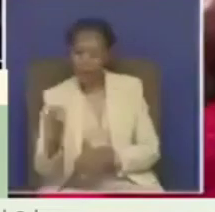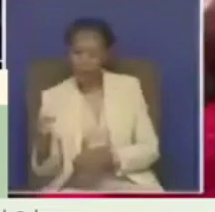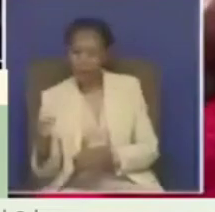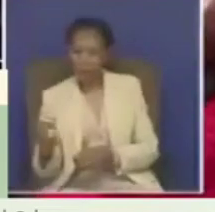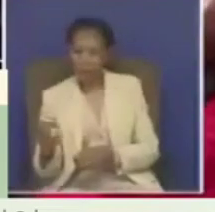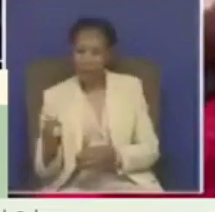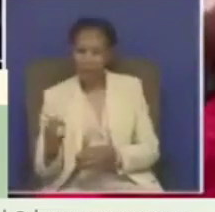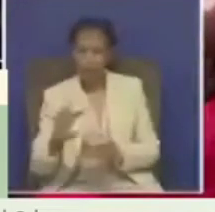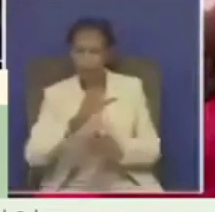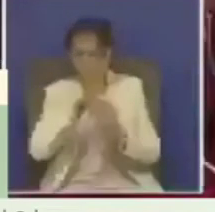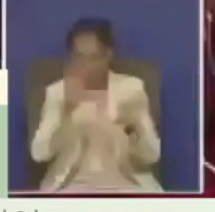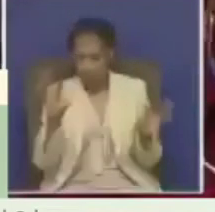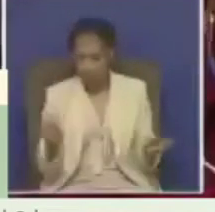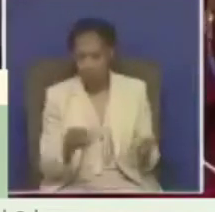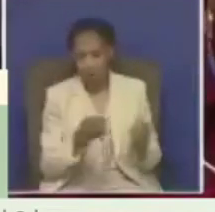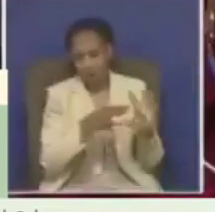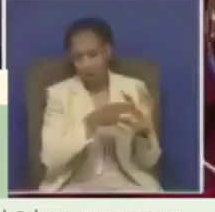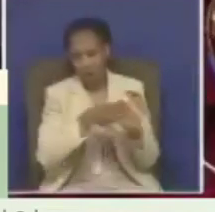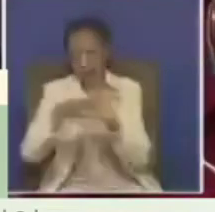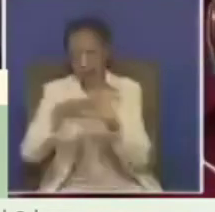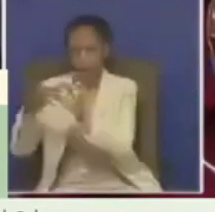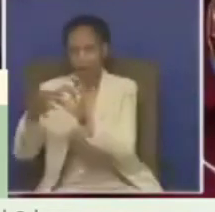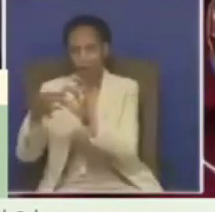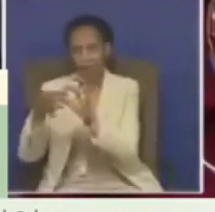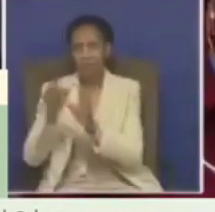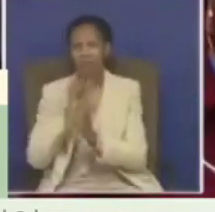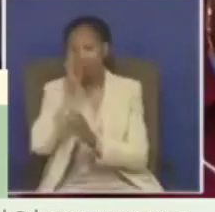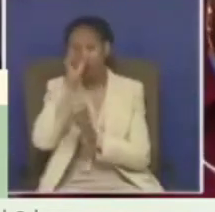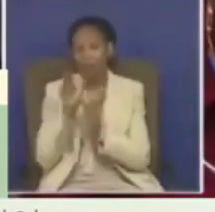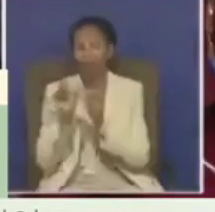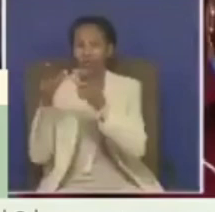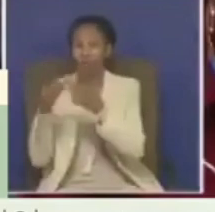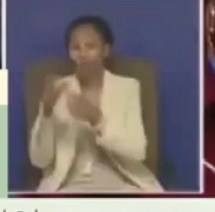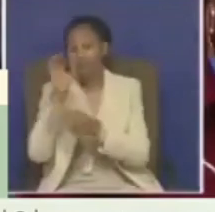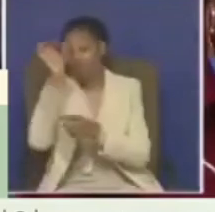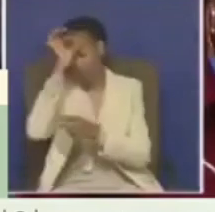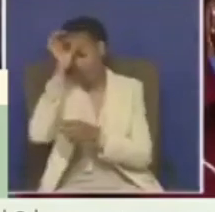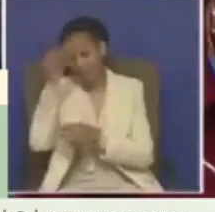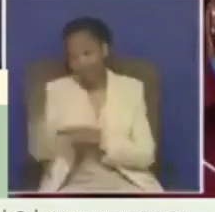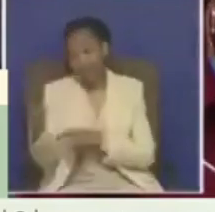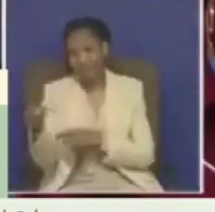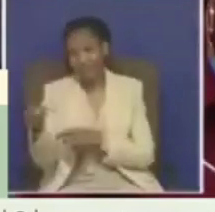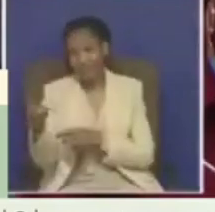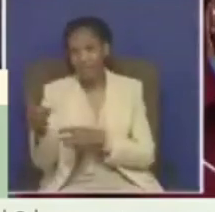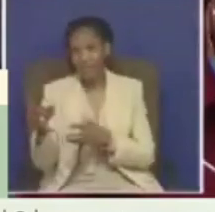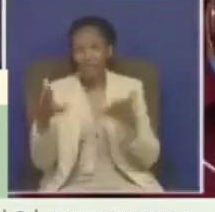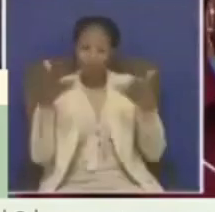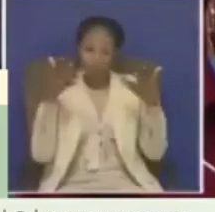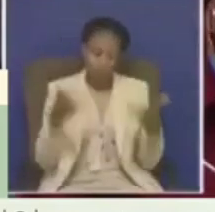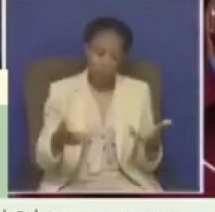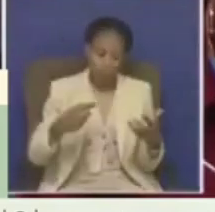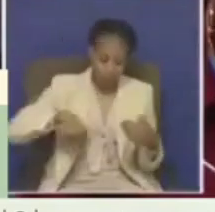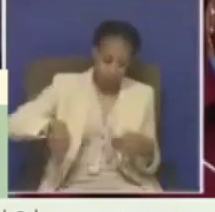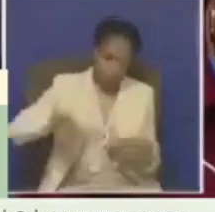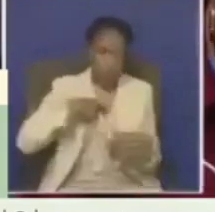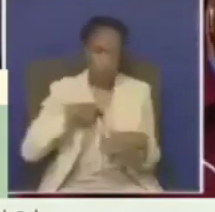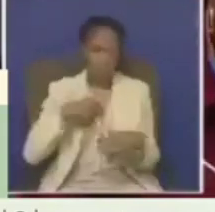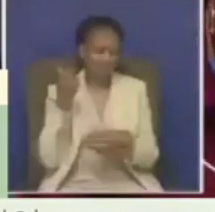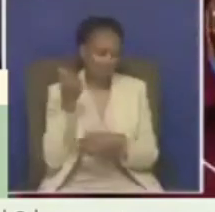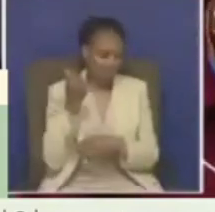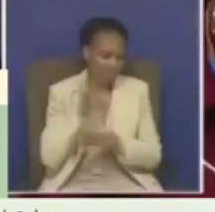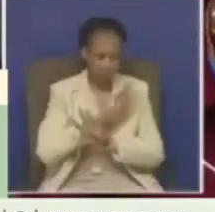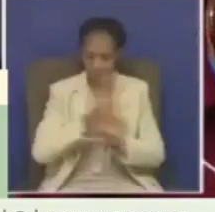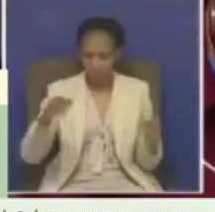fall within the scope of the capable portfolio committee of police, and therefore we do not